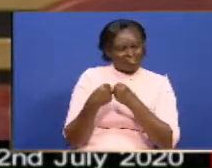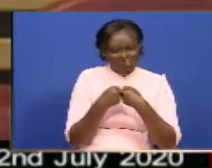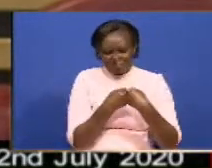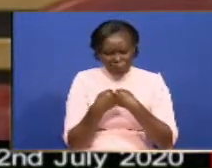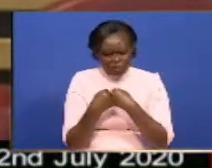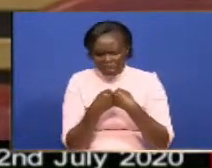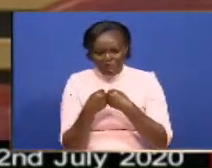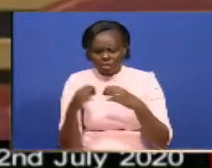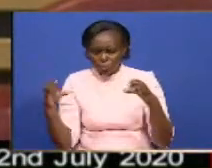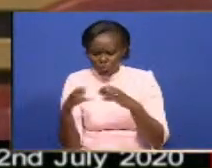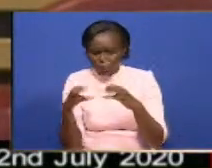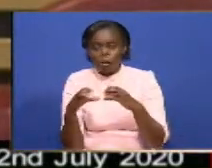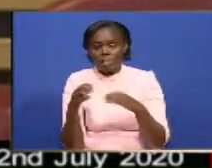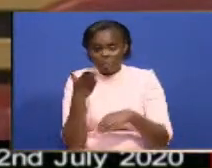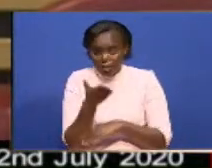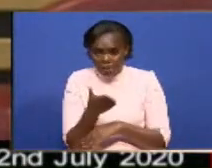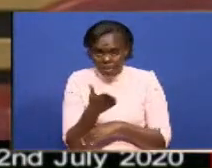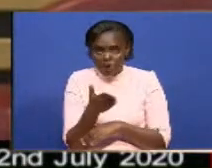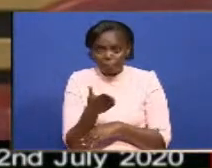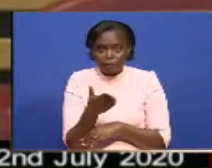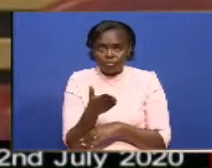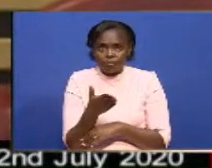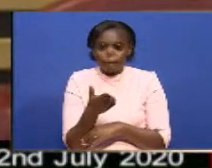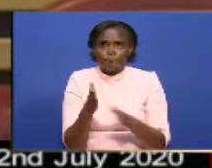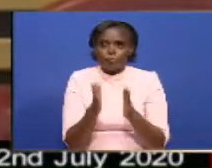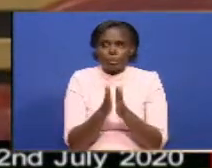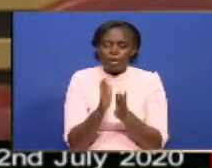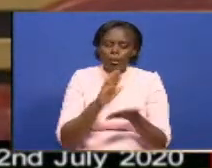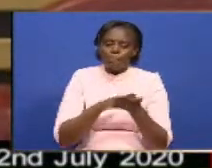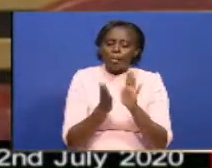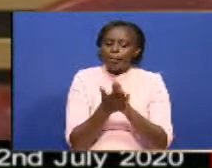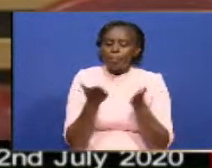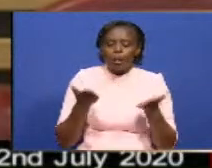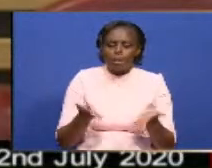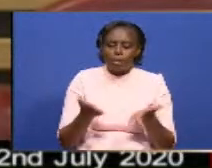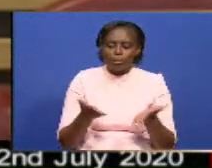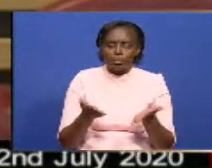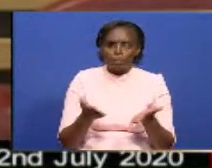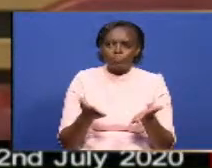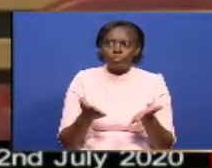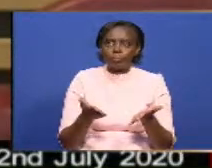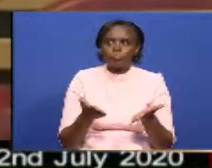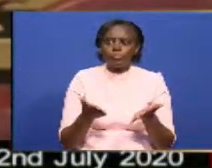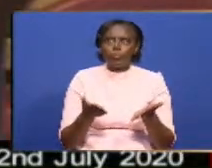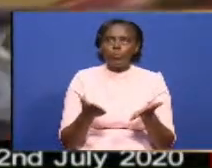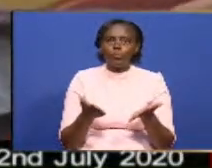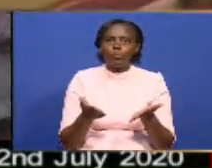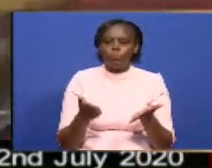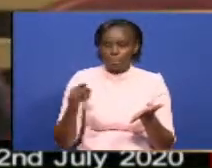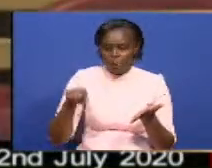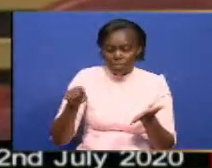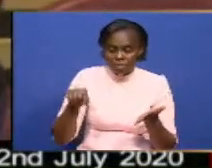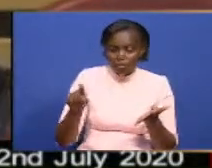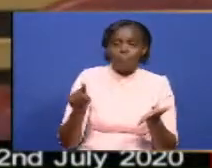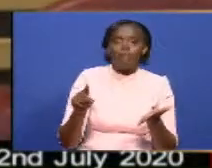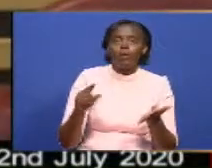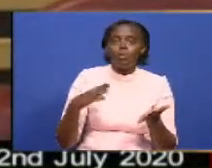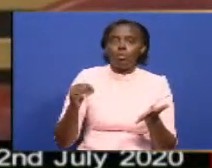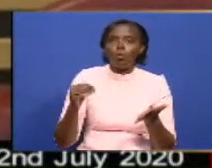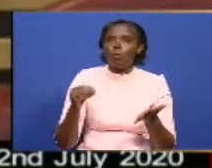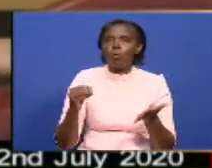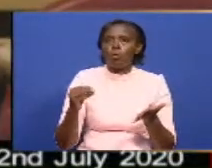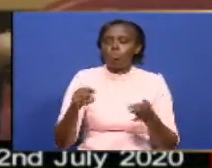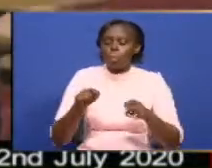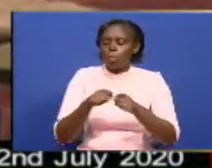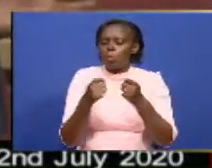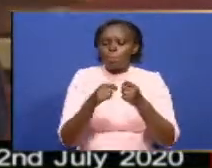the communities, and it became now, and they themselves had to go out to destroy